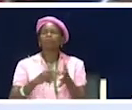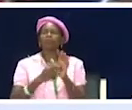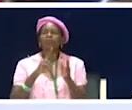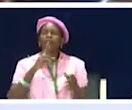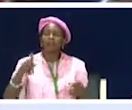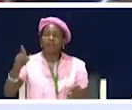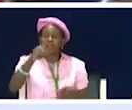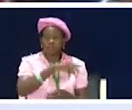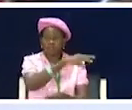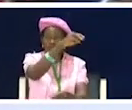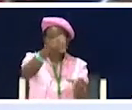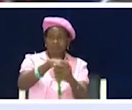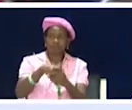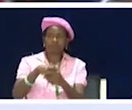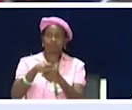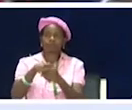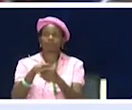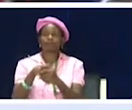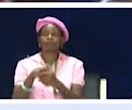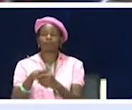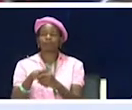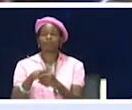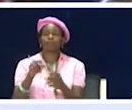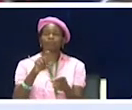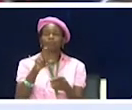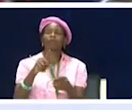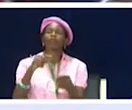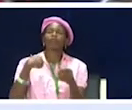involved? So we could look